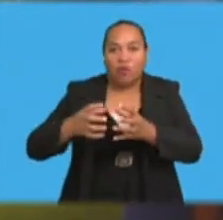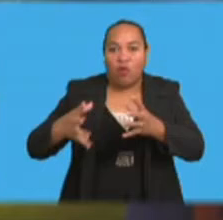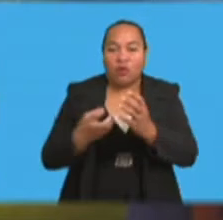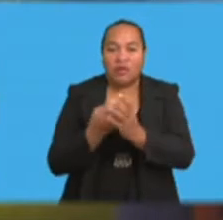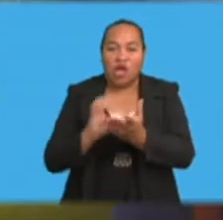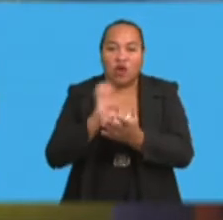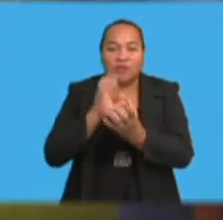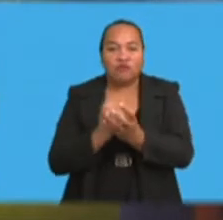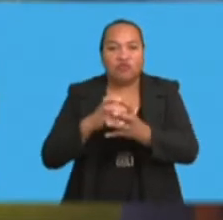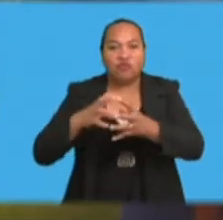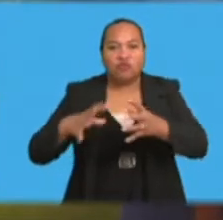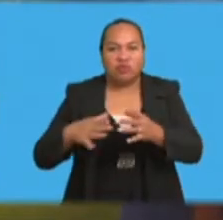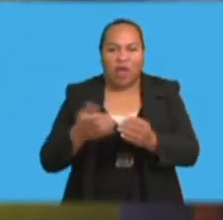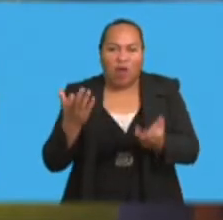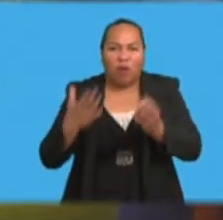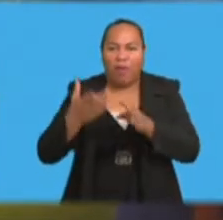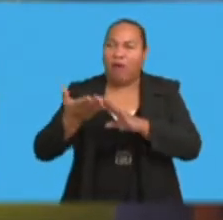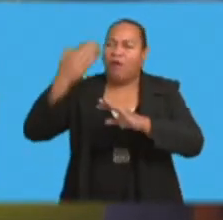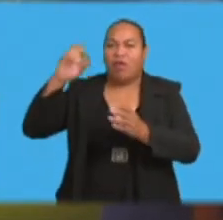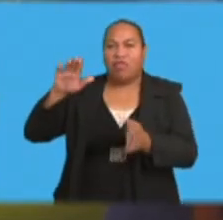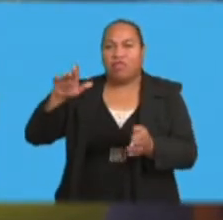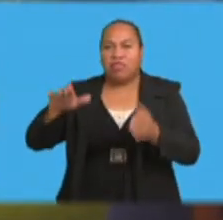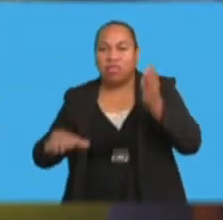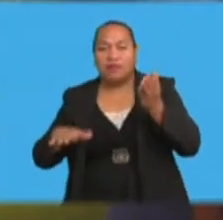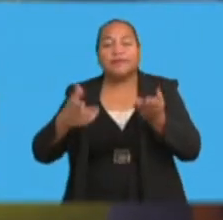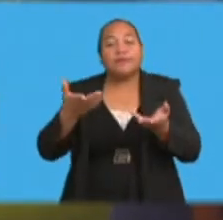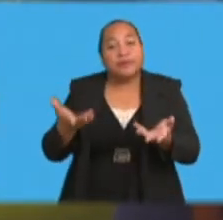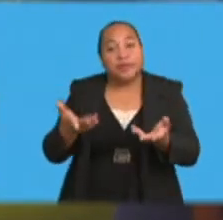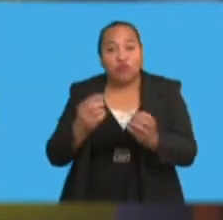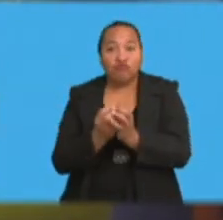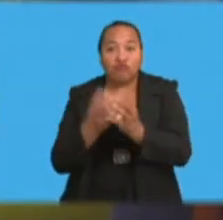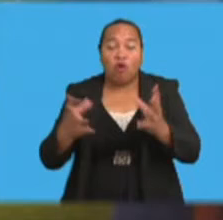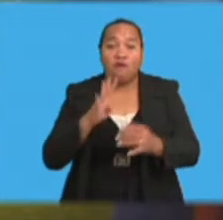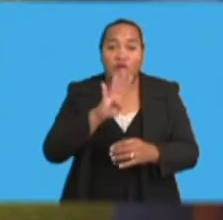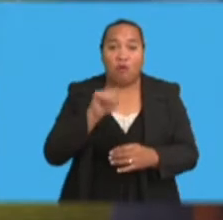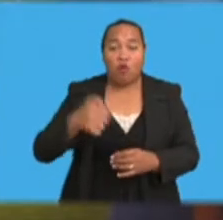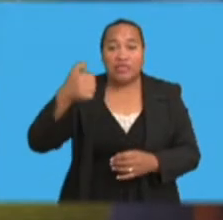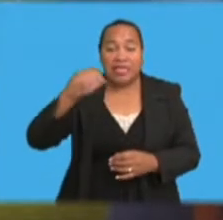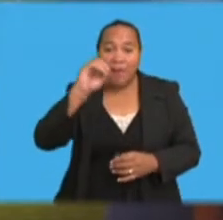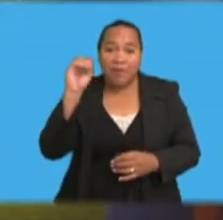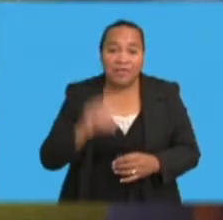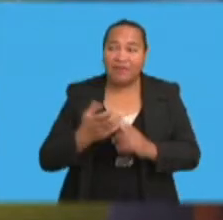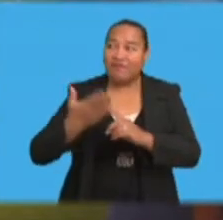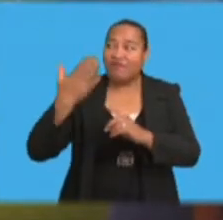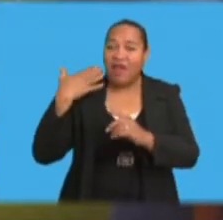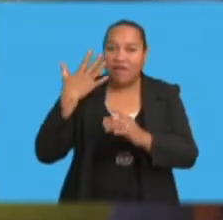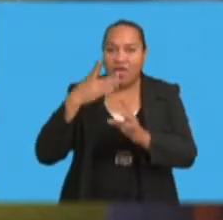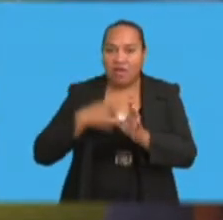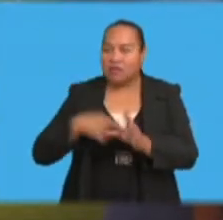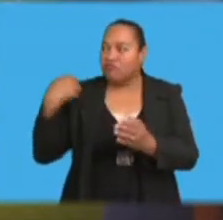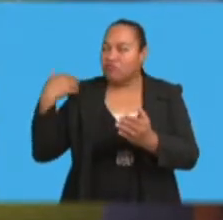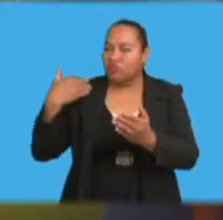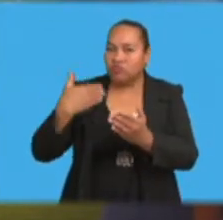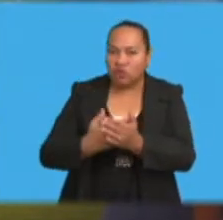since post-independence. The economy on average, Madam Speaker, has grown by 4.6% in the last 5 years, excluding